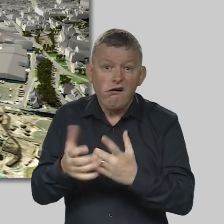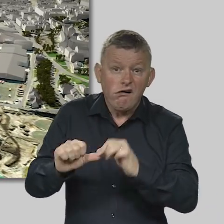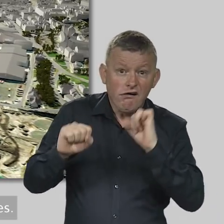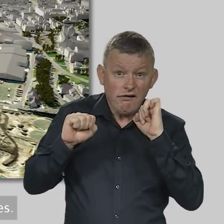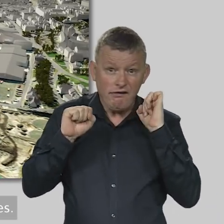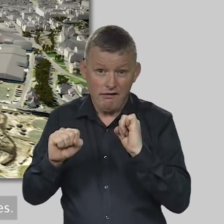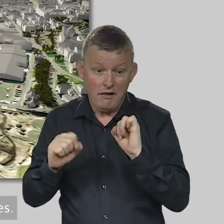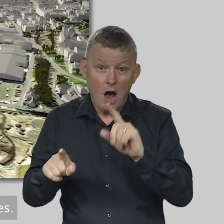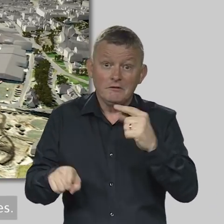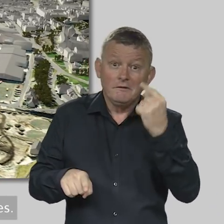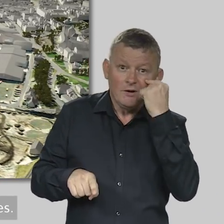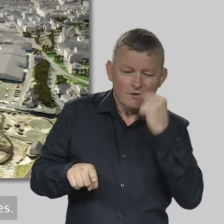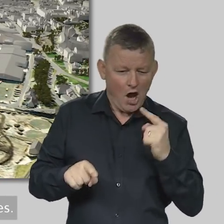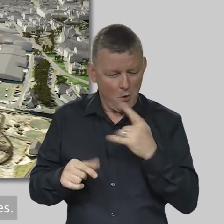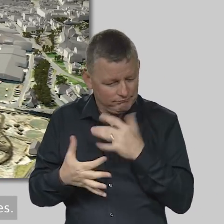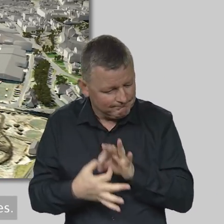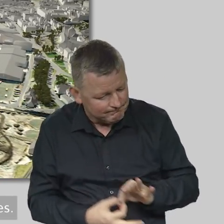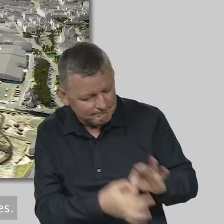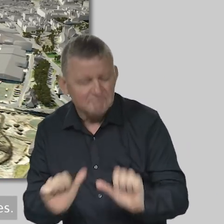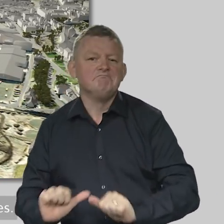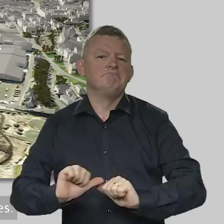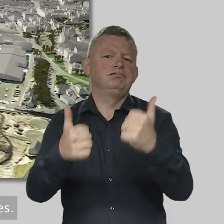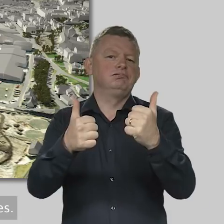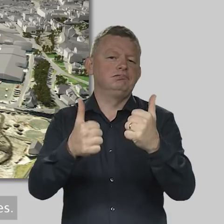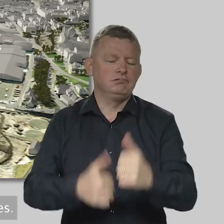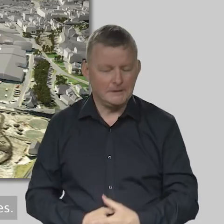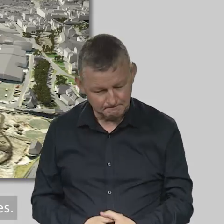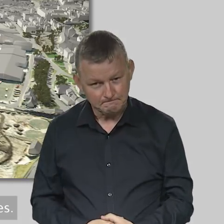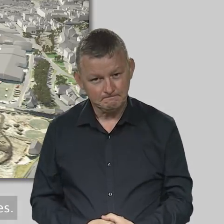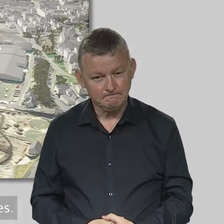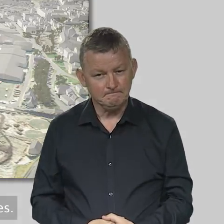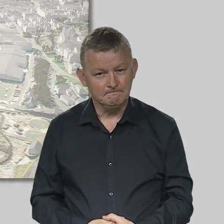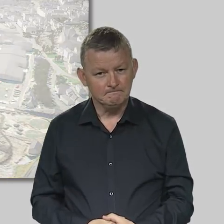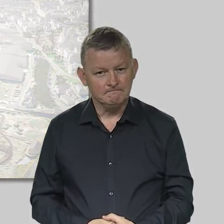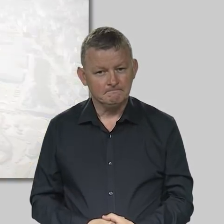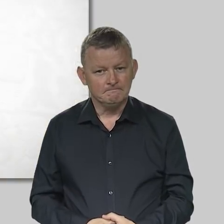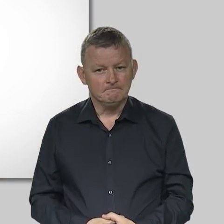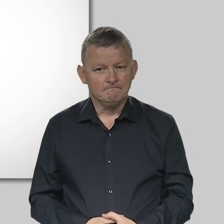Dundee, as you can see, is one city with many discoveries.